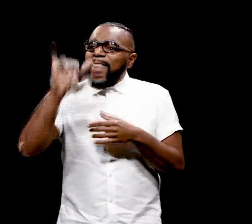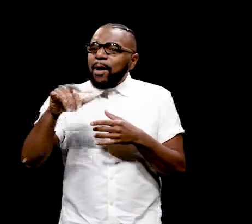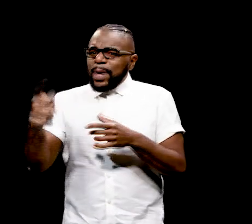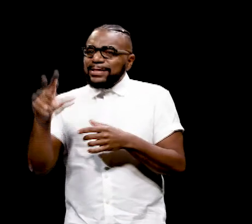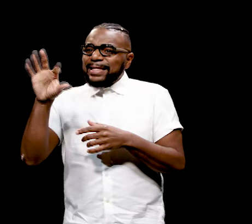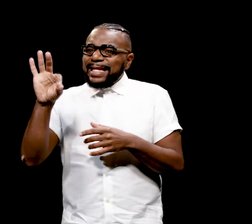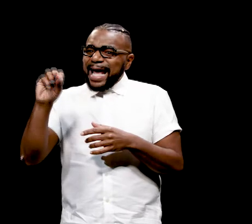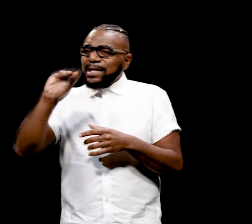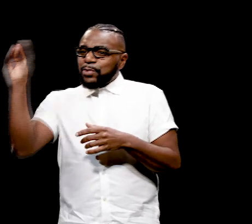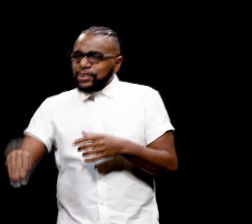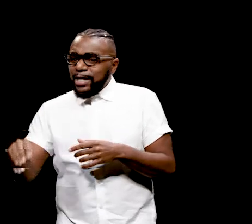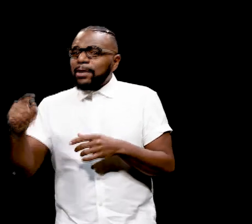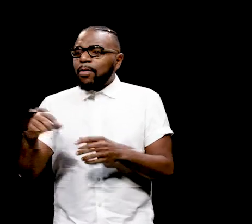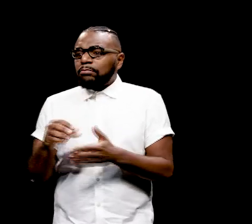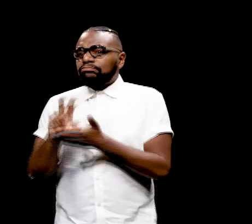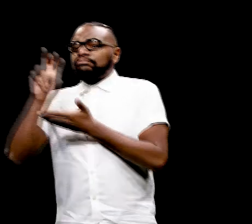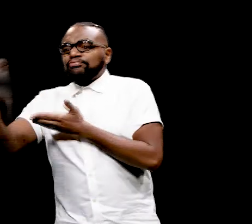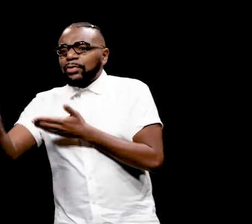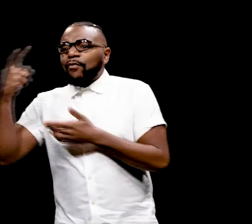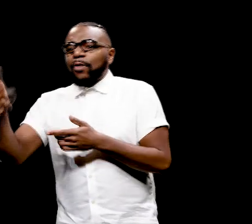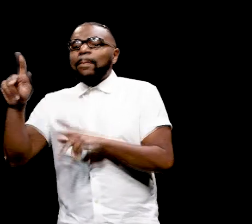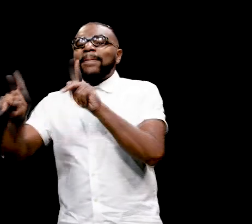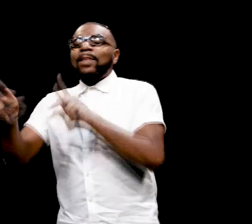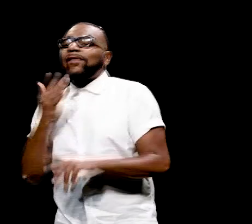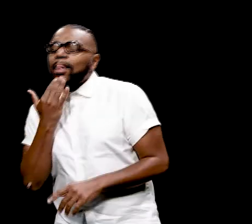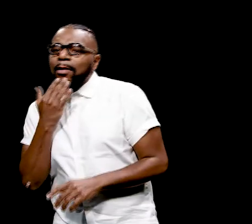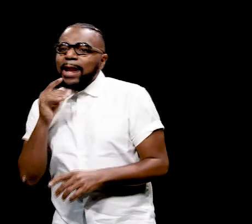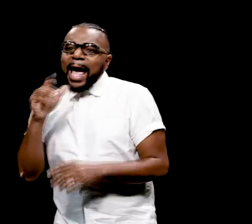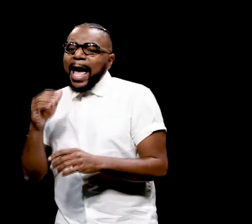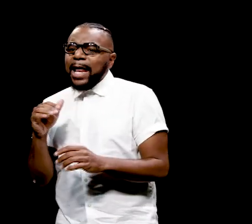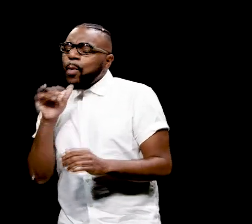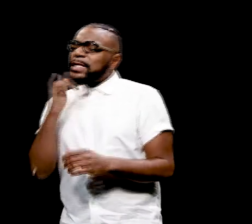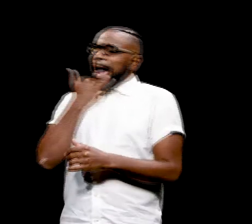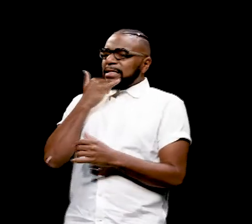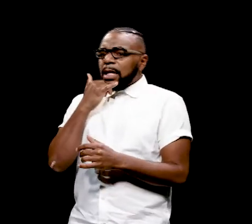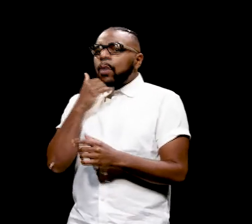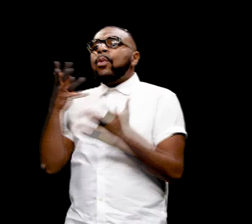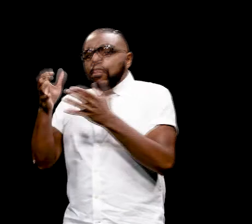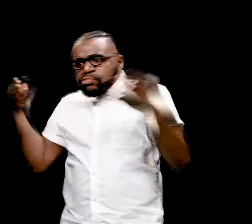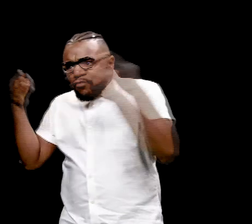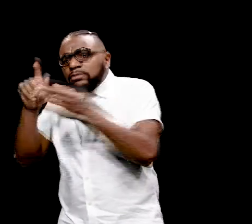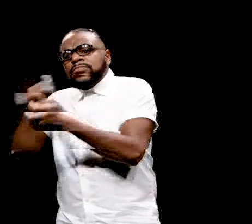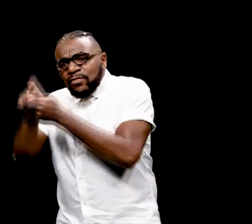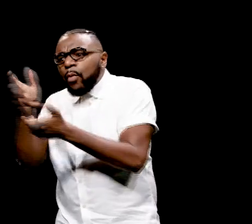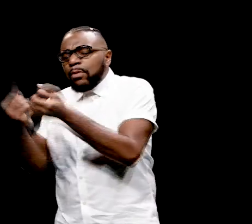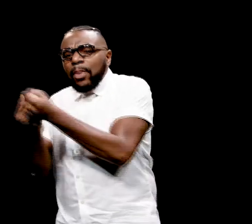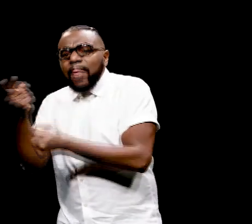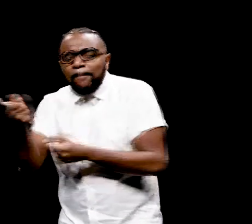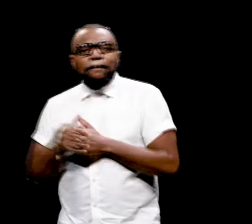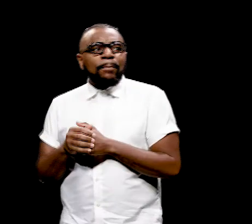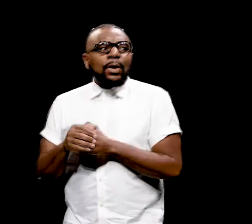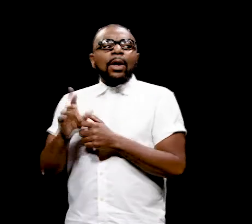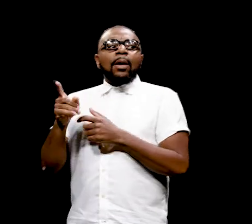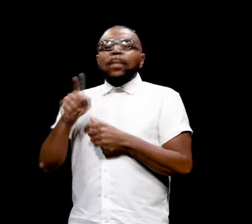businesses owned and operated by people of color, not accidentally, but intentionally, because we elevated equity and diversity in